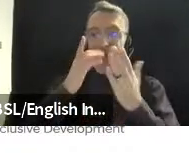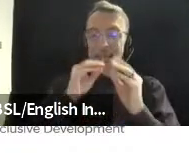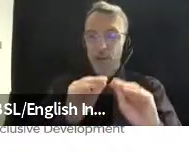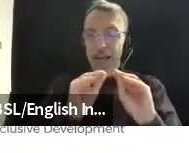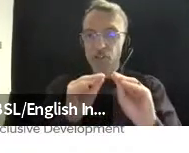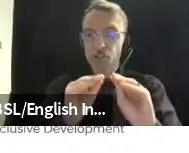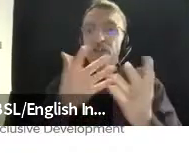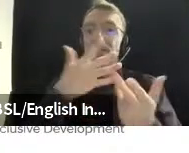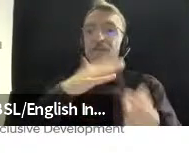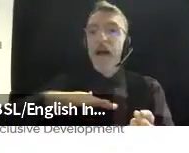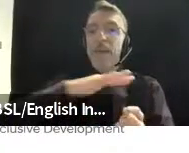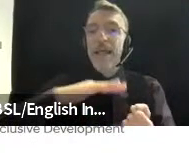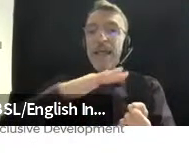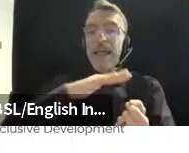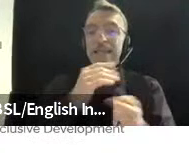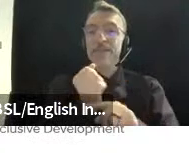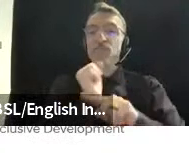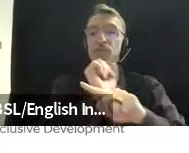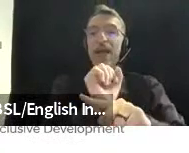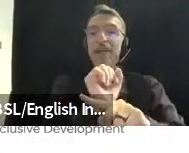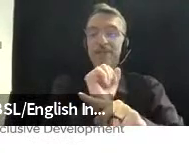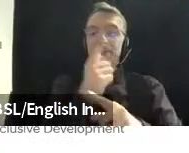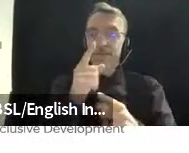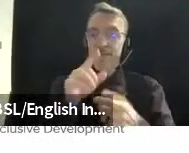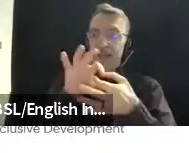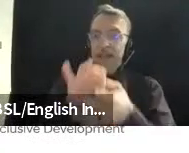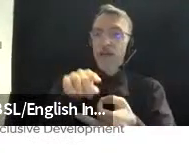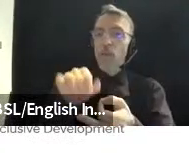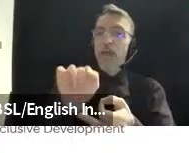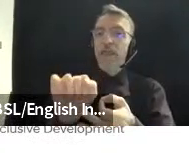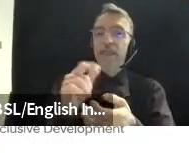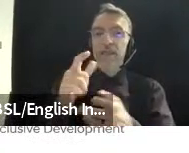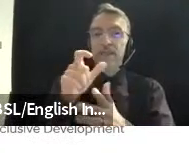families' overprotectiveness in relation to their disability.